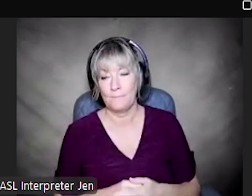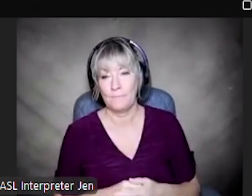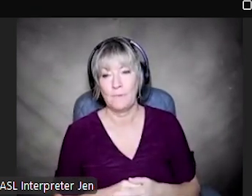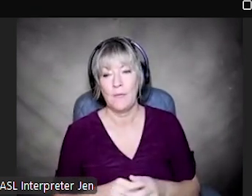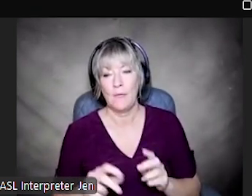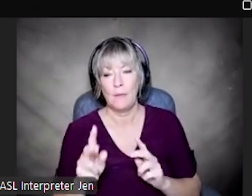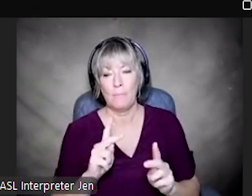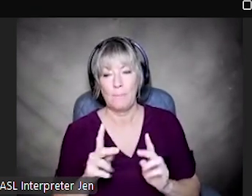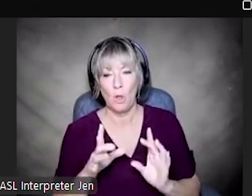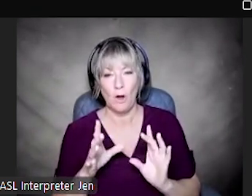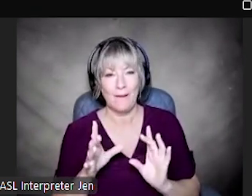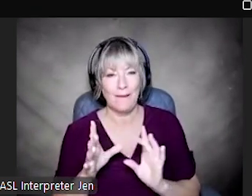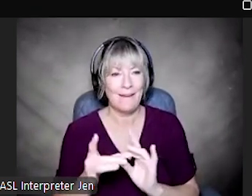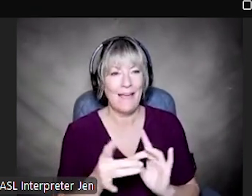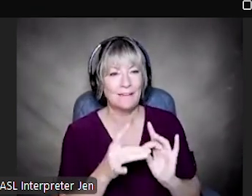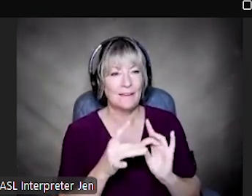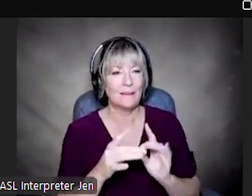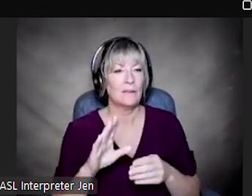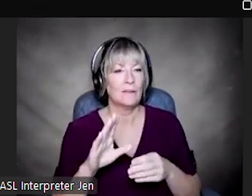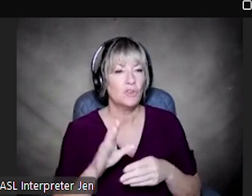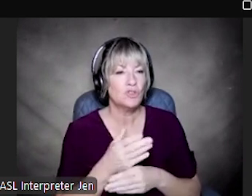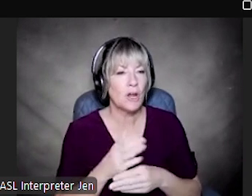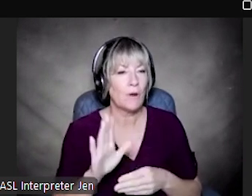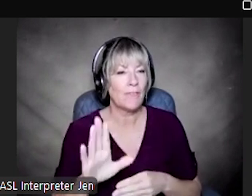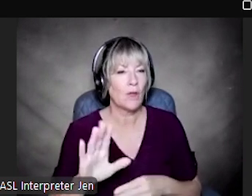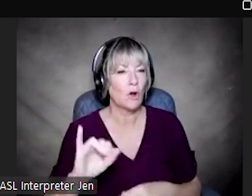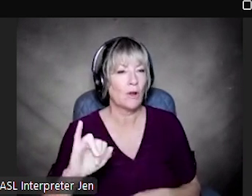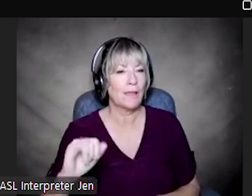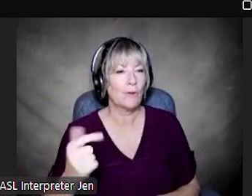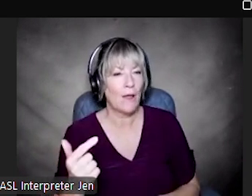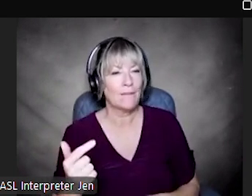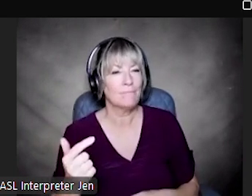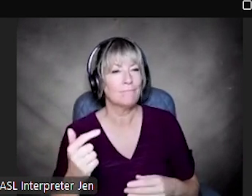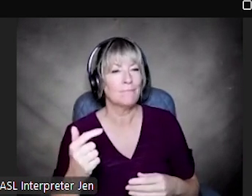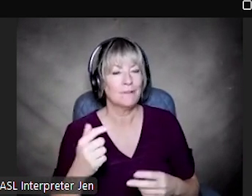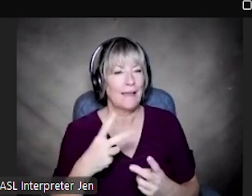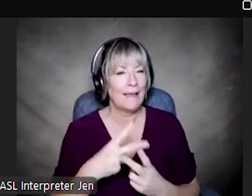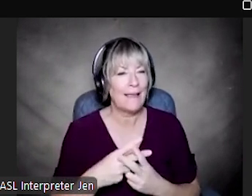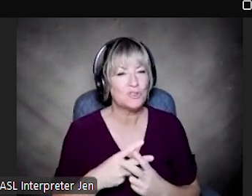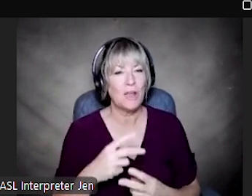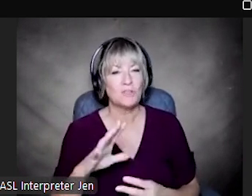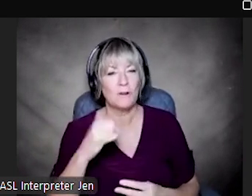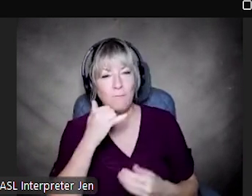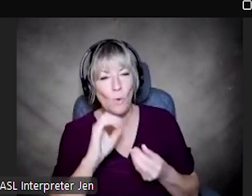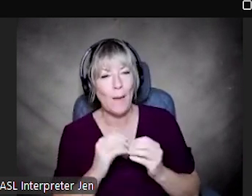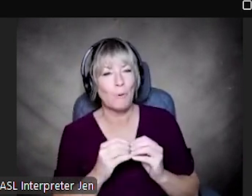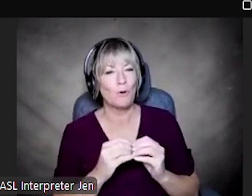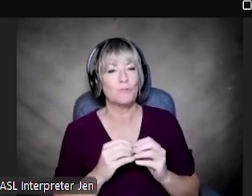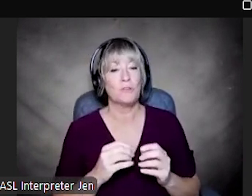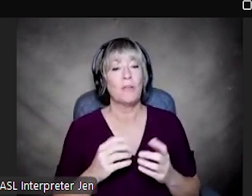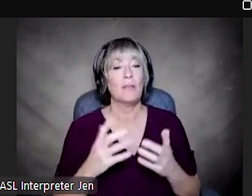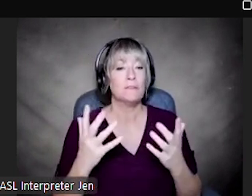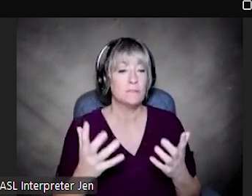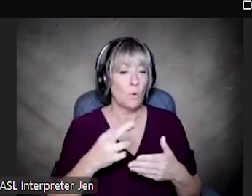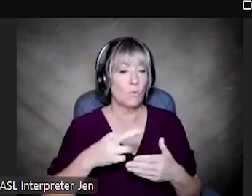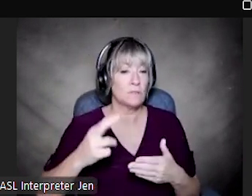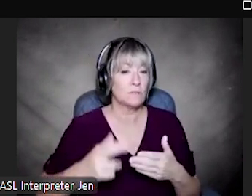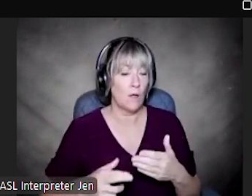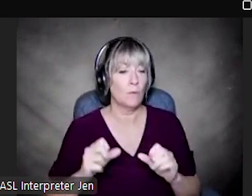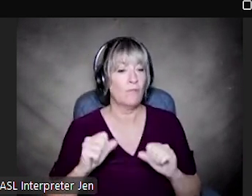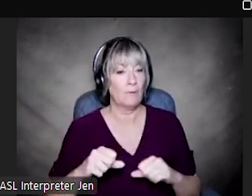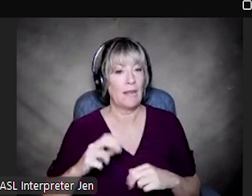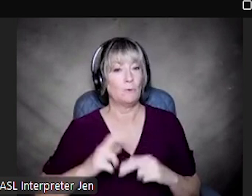People are connecting with each other. They're sharing their Instagram handles. They're sharing their phone numbers, and as a result, we've been able to